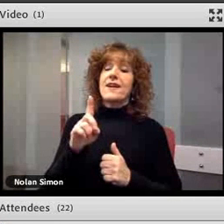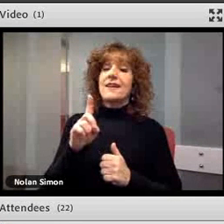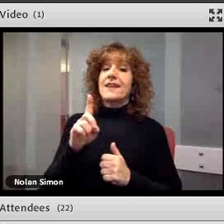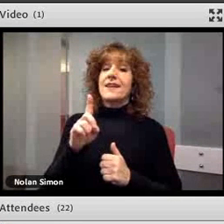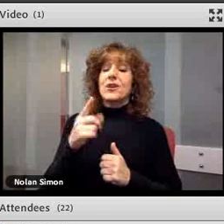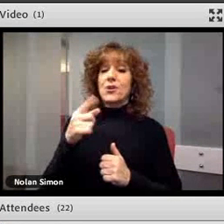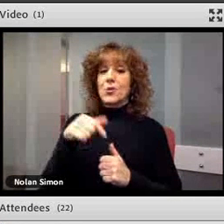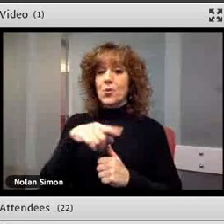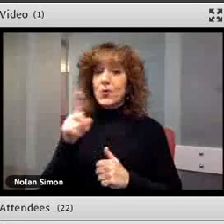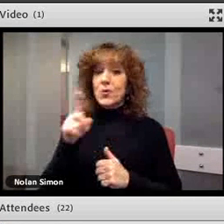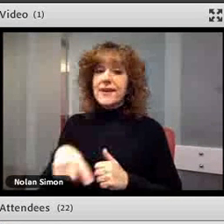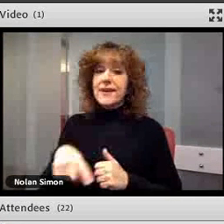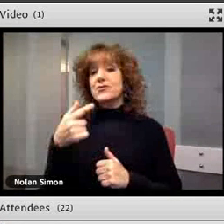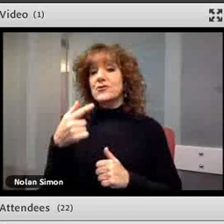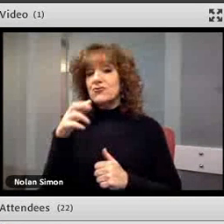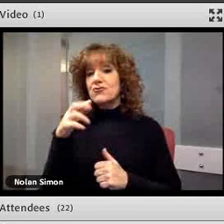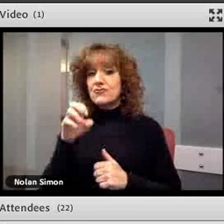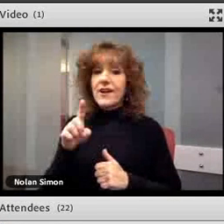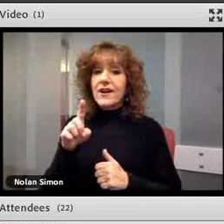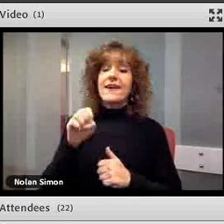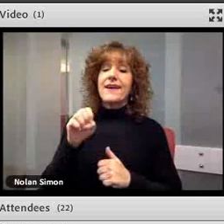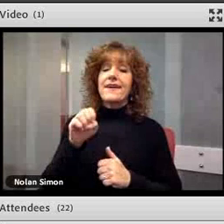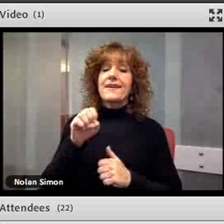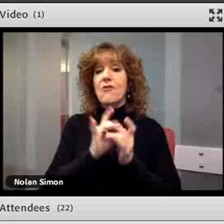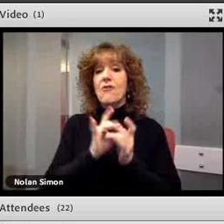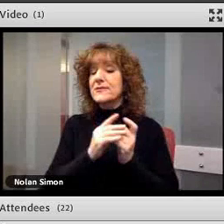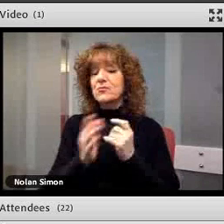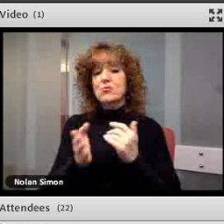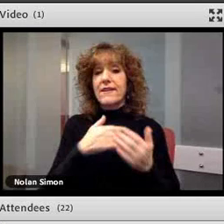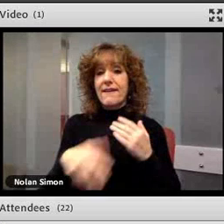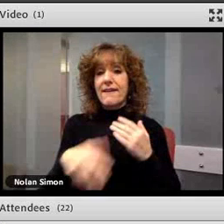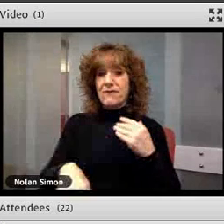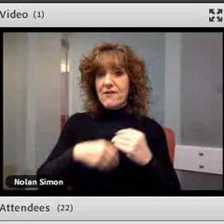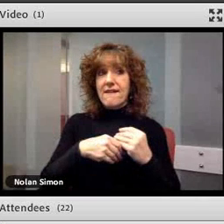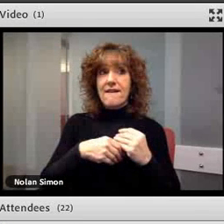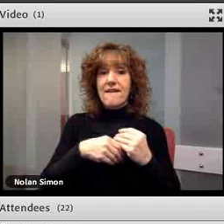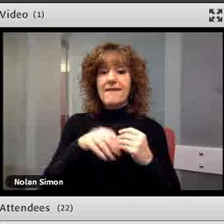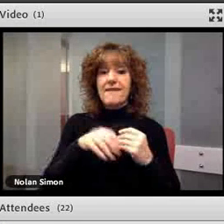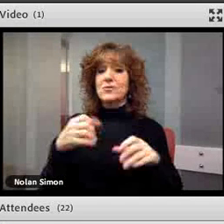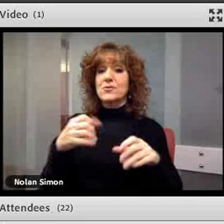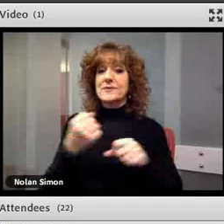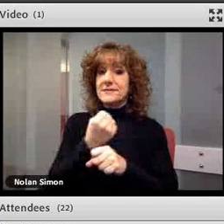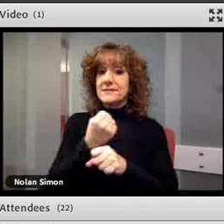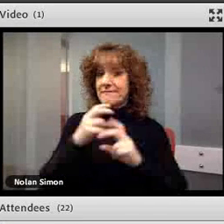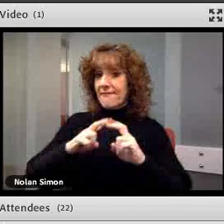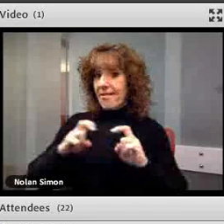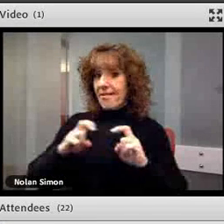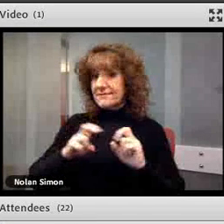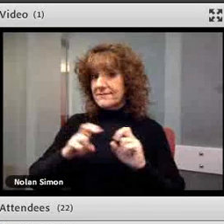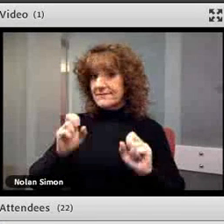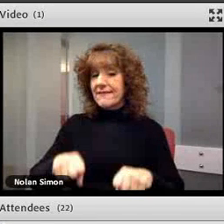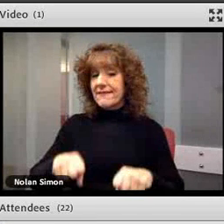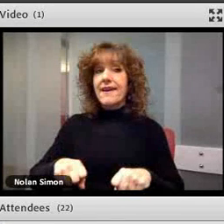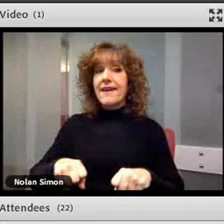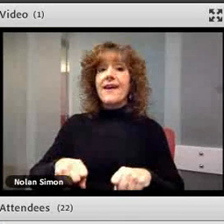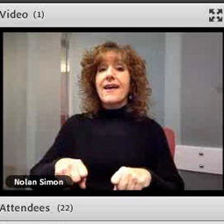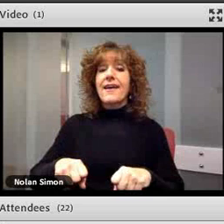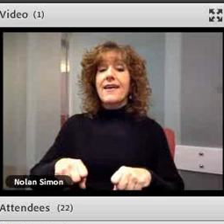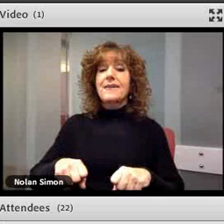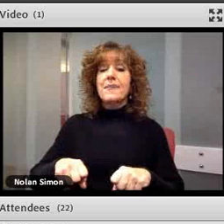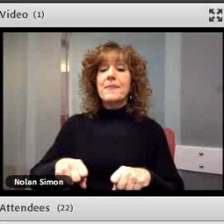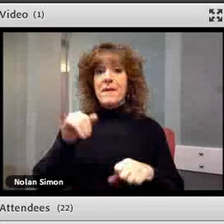comments, whatever you have. You also can do statistical analyses, so by students.